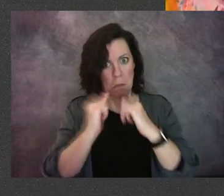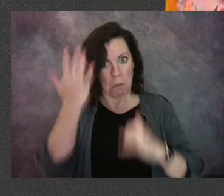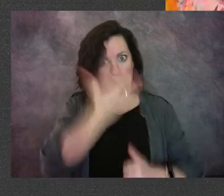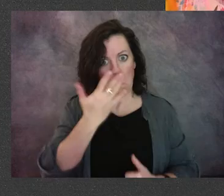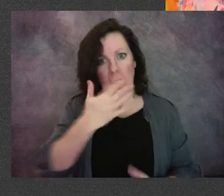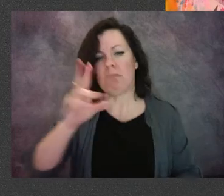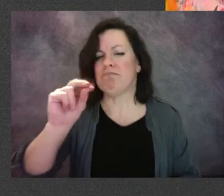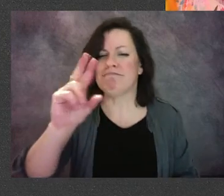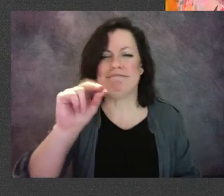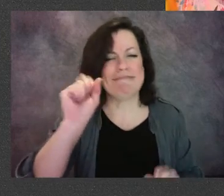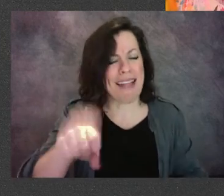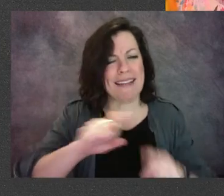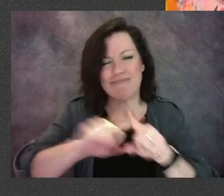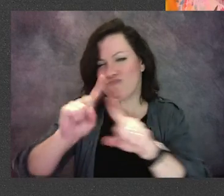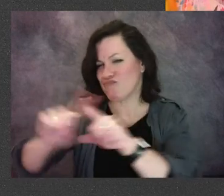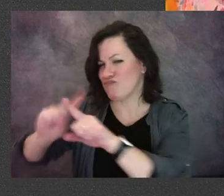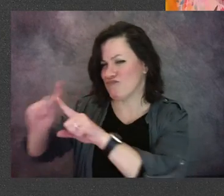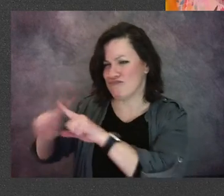look different.